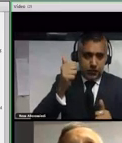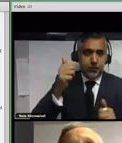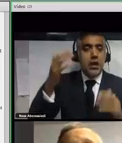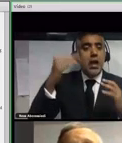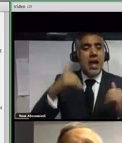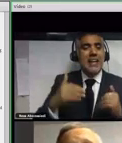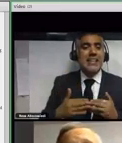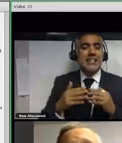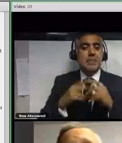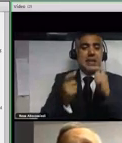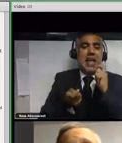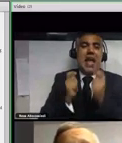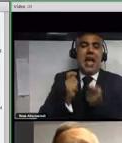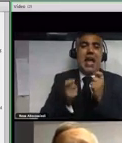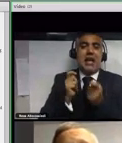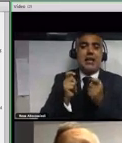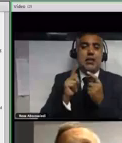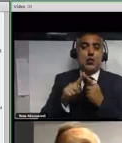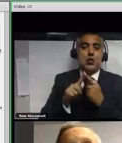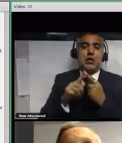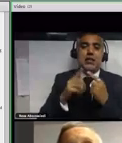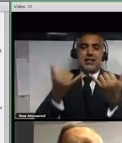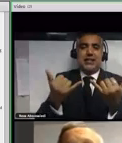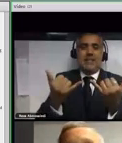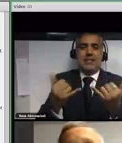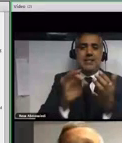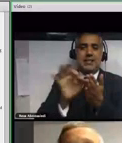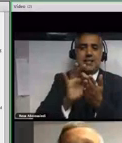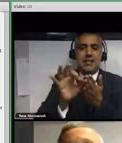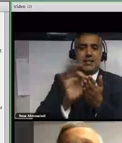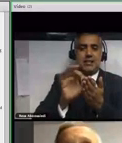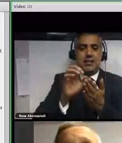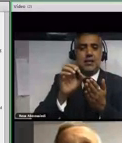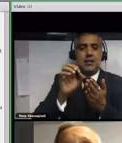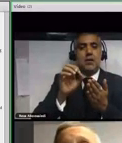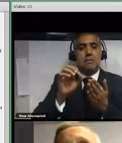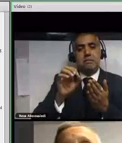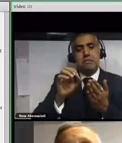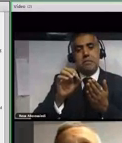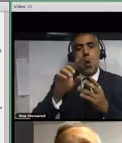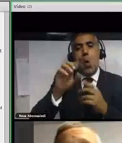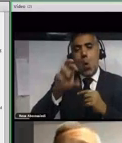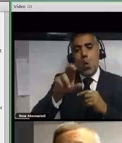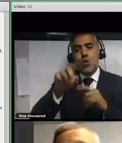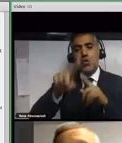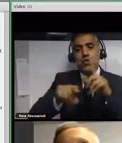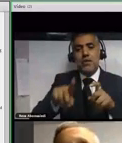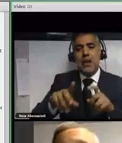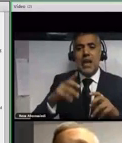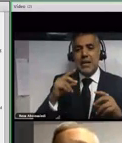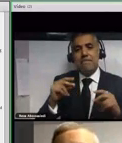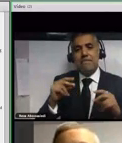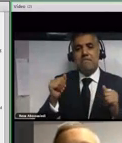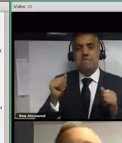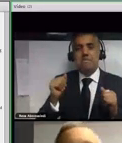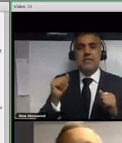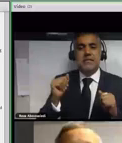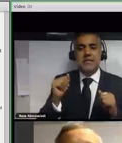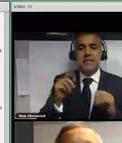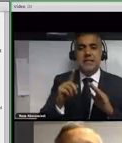be added to existing censuses or surveys, and even to project data. They take about 1.25 minutes, about 75